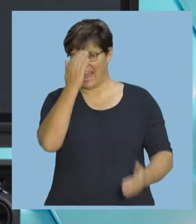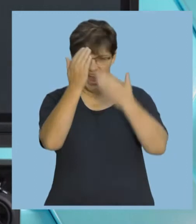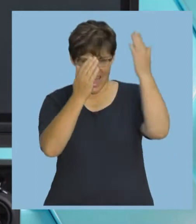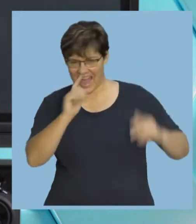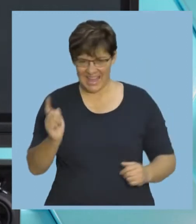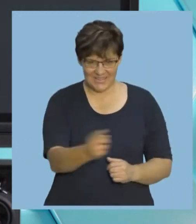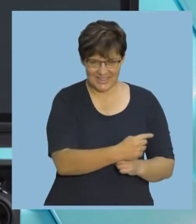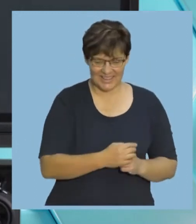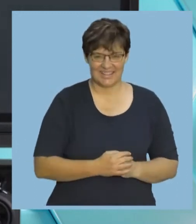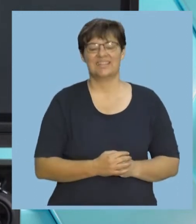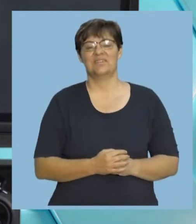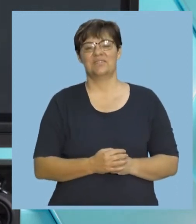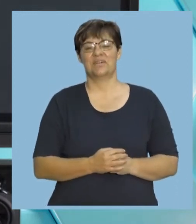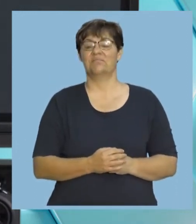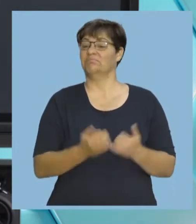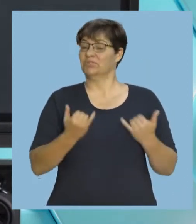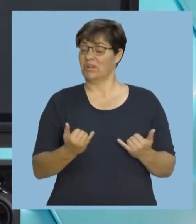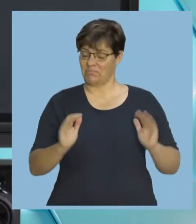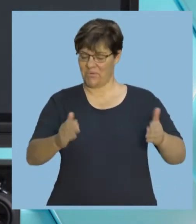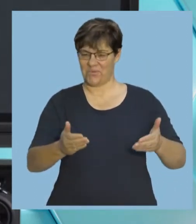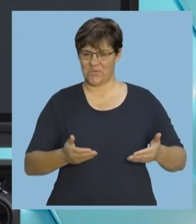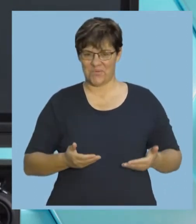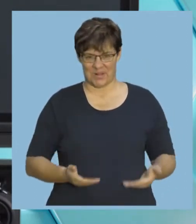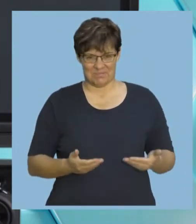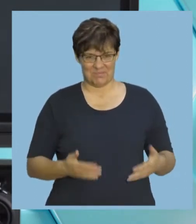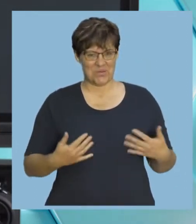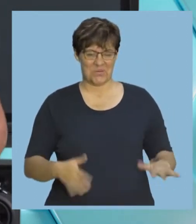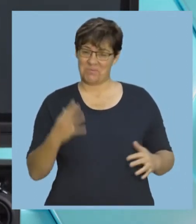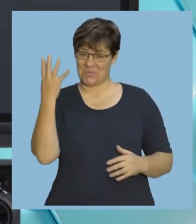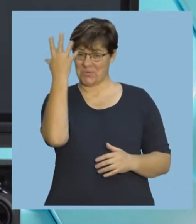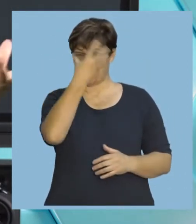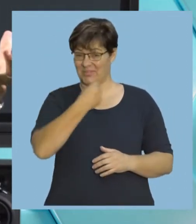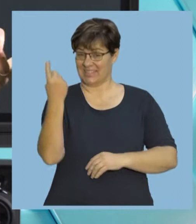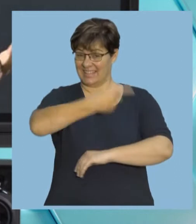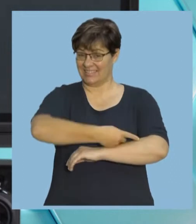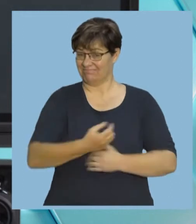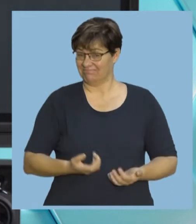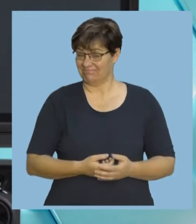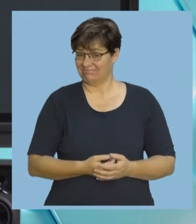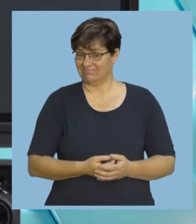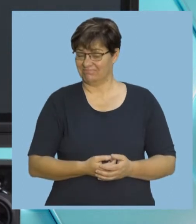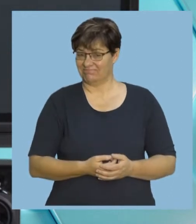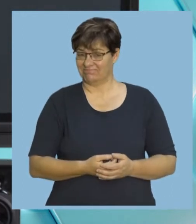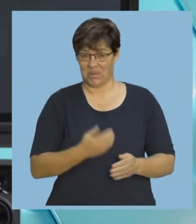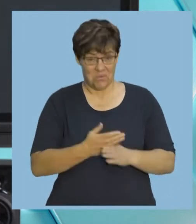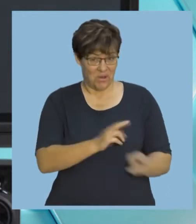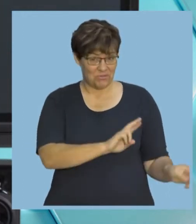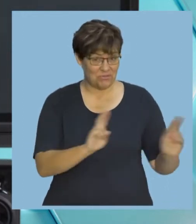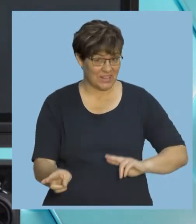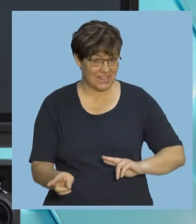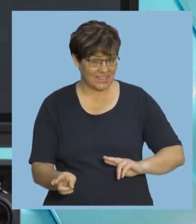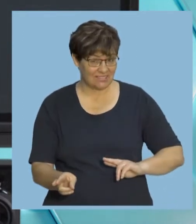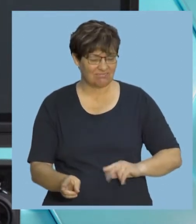hello out there. Welcome today on this beautiful day. Hope you're ready to work. We'll be looking